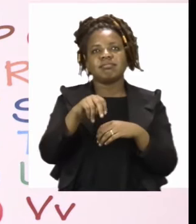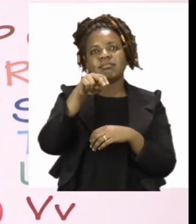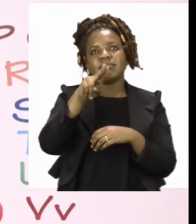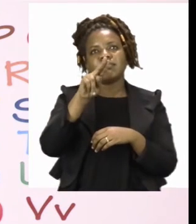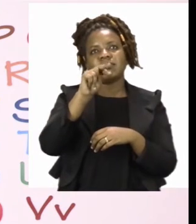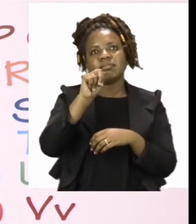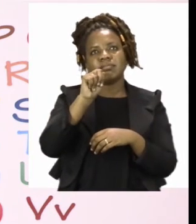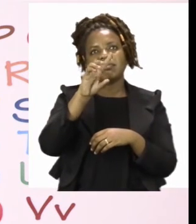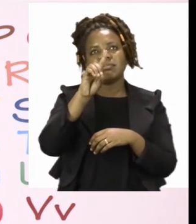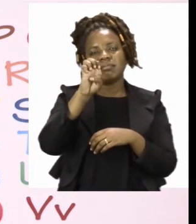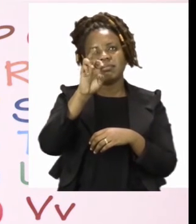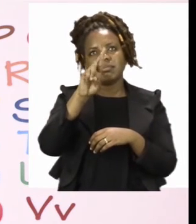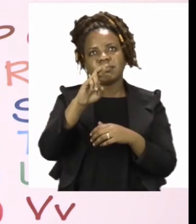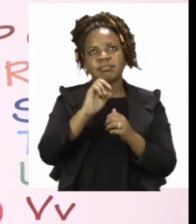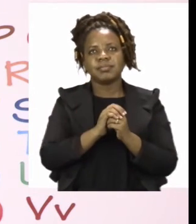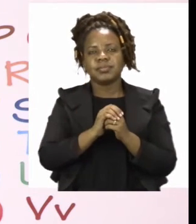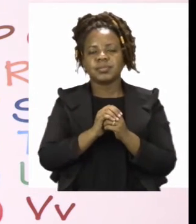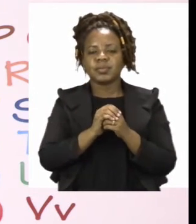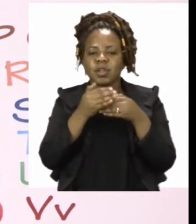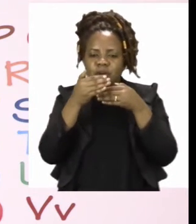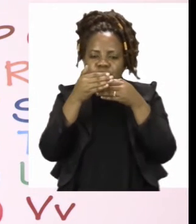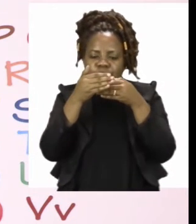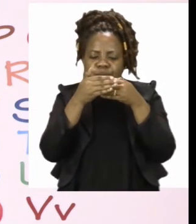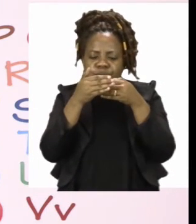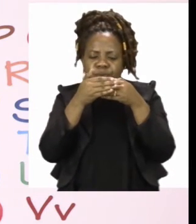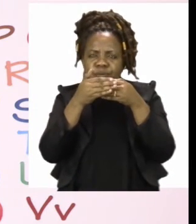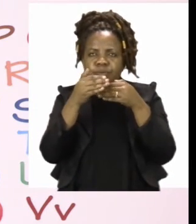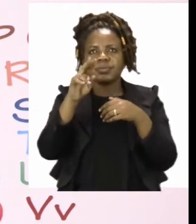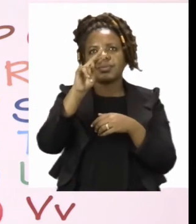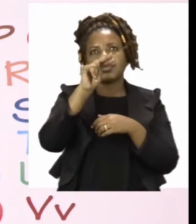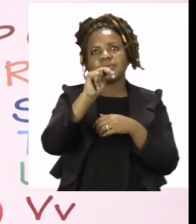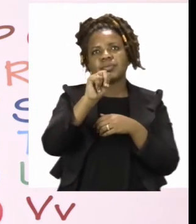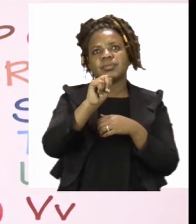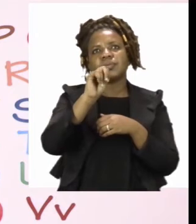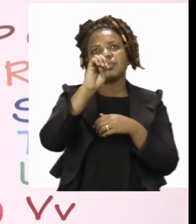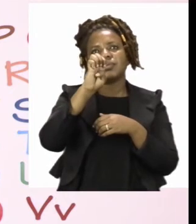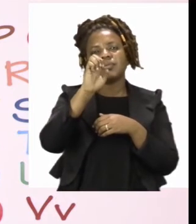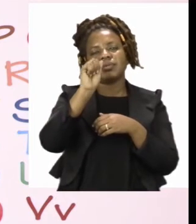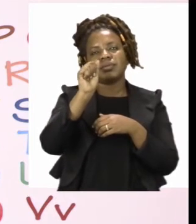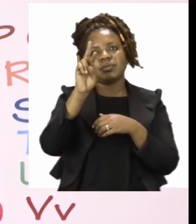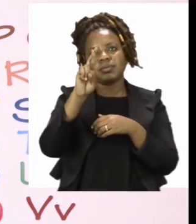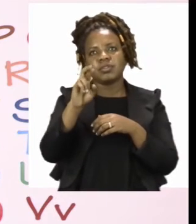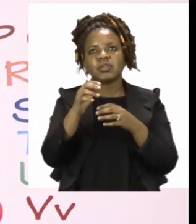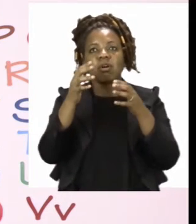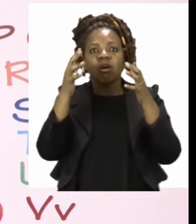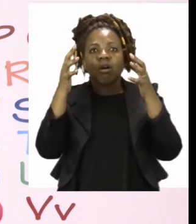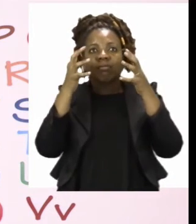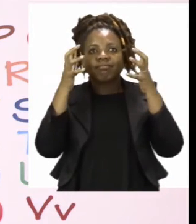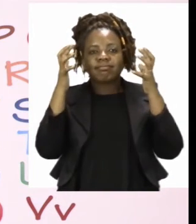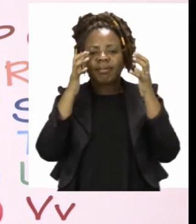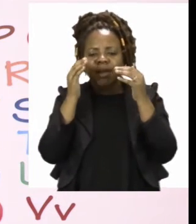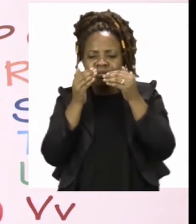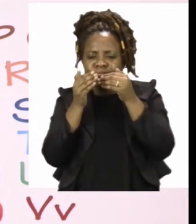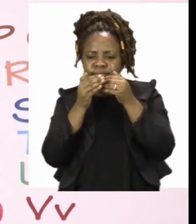What about near? The lion is near the table.